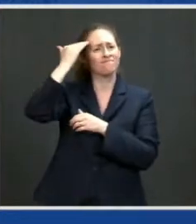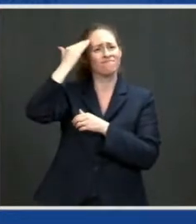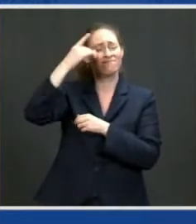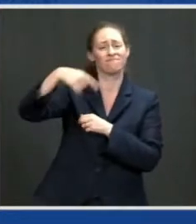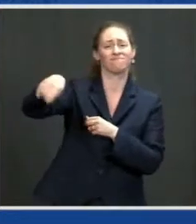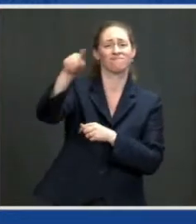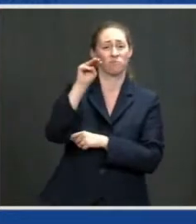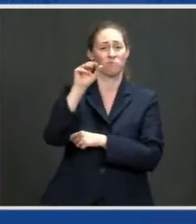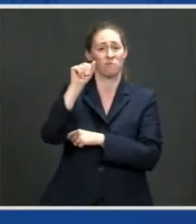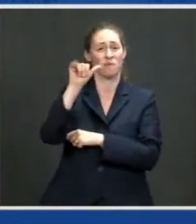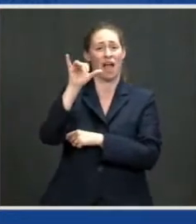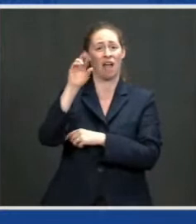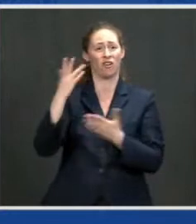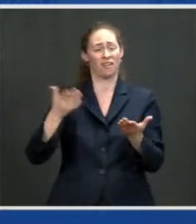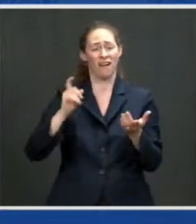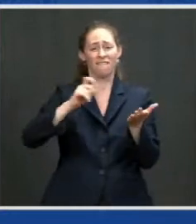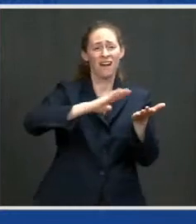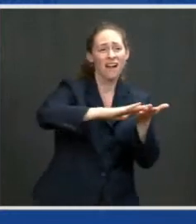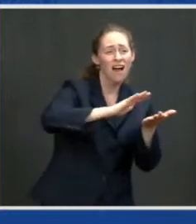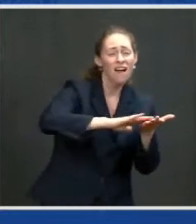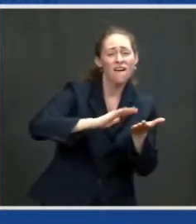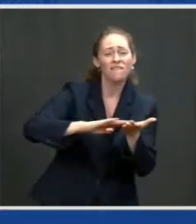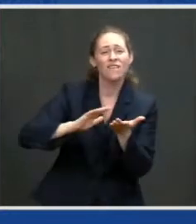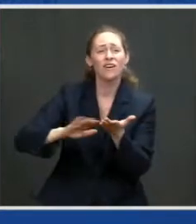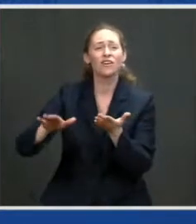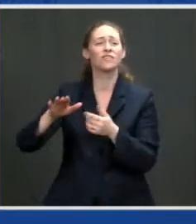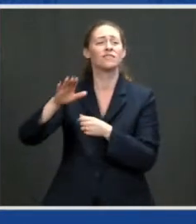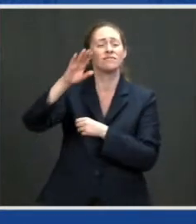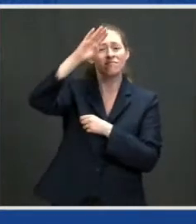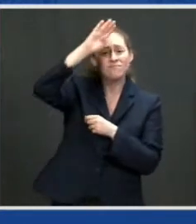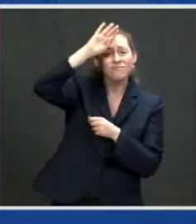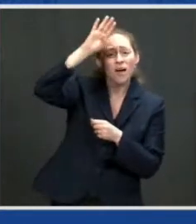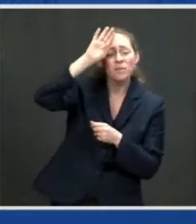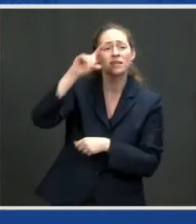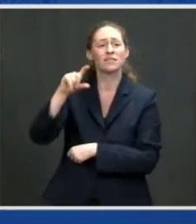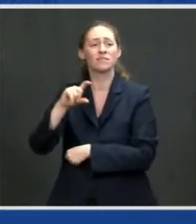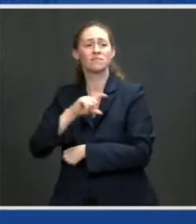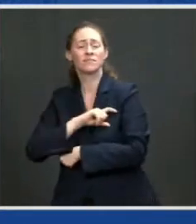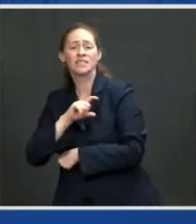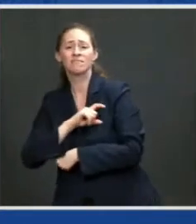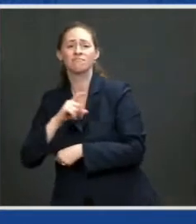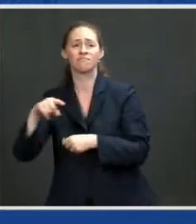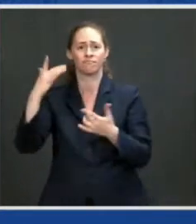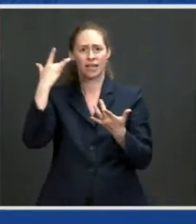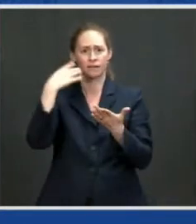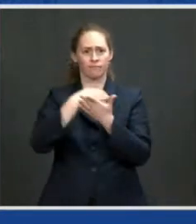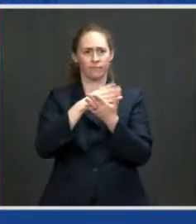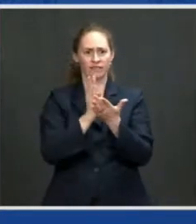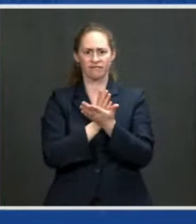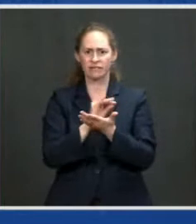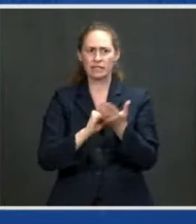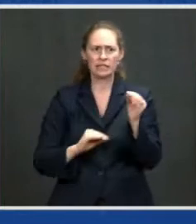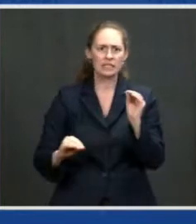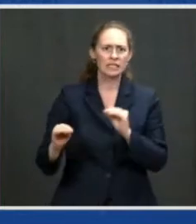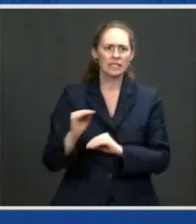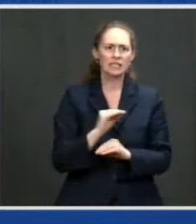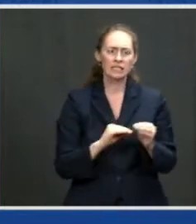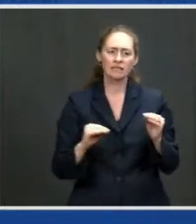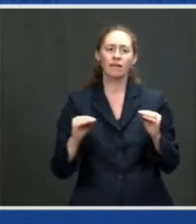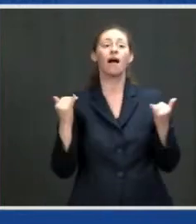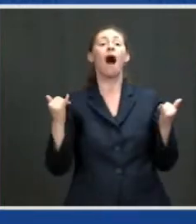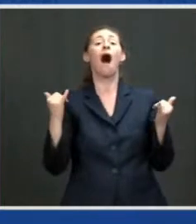employees, cops, firefighters, first responders, because you have to balance your budget. Well, now they're coming back thanks to the rescue